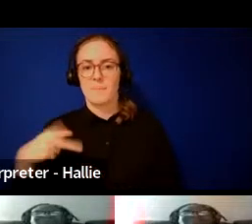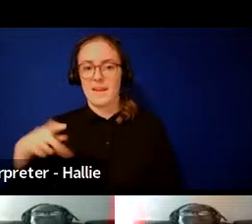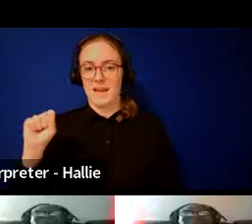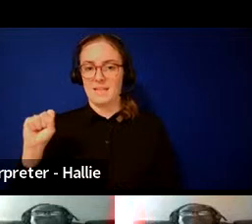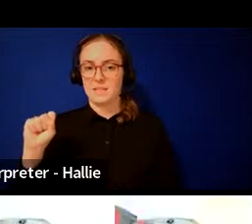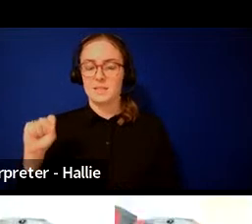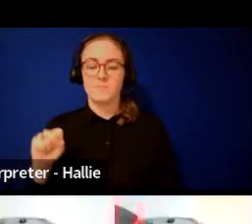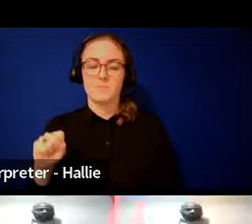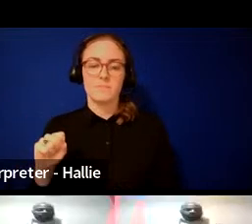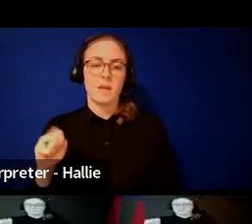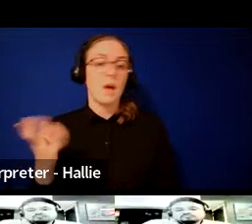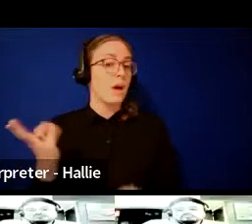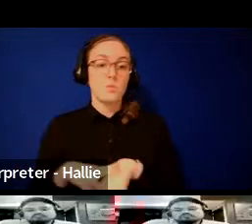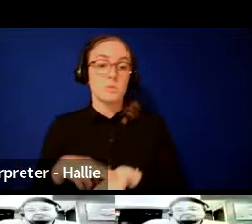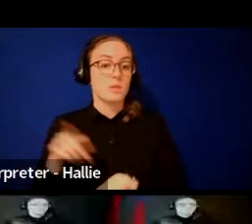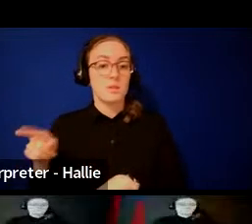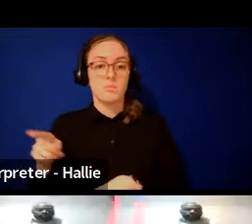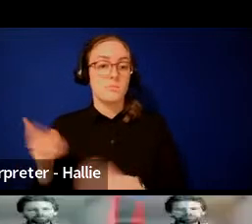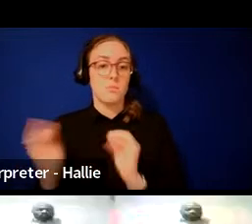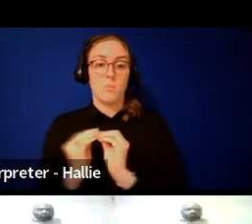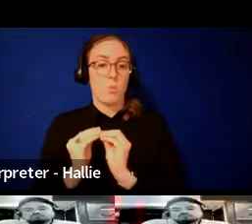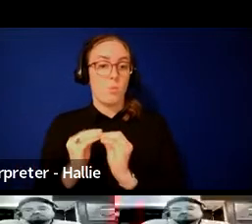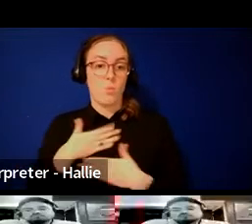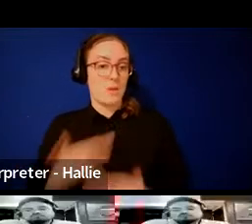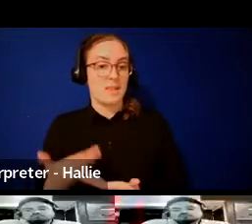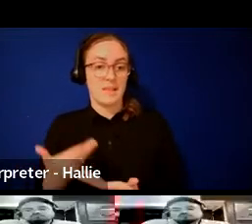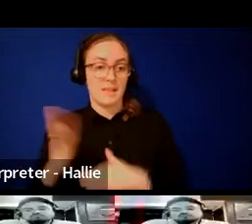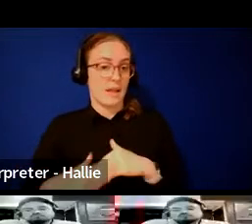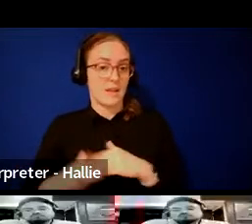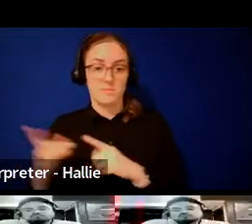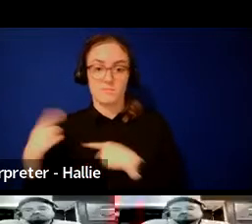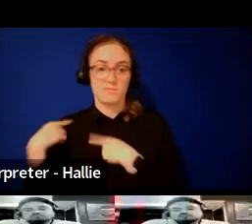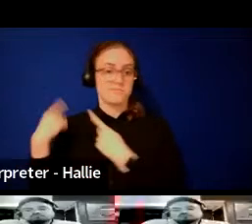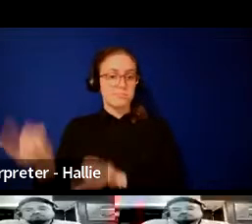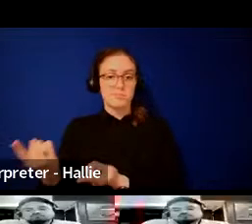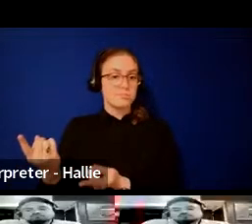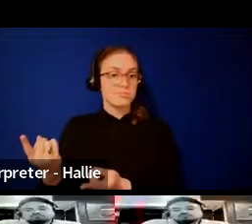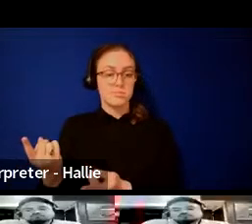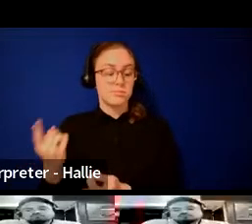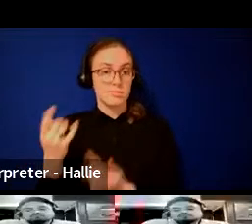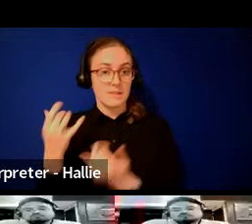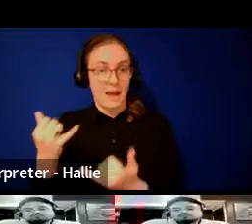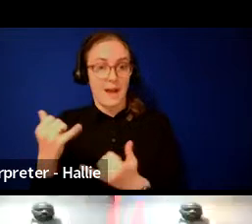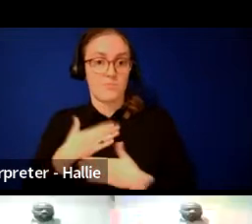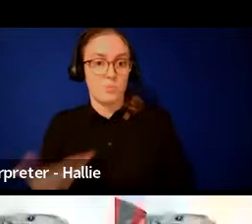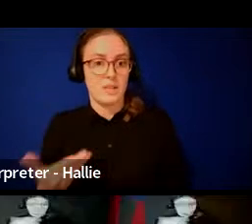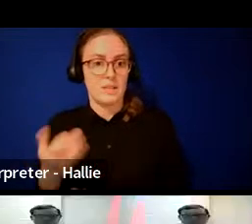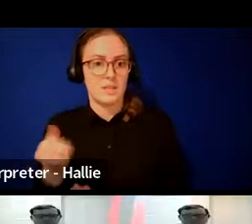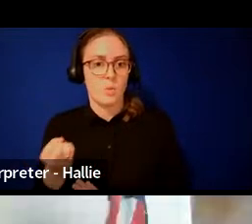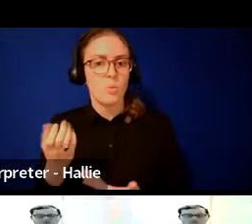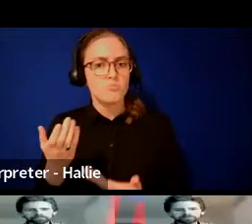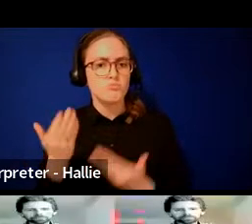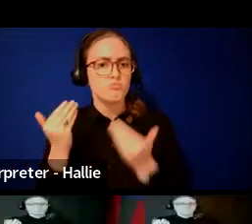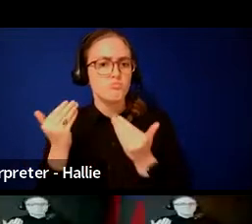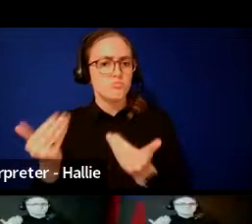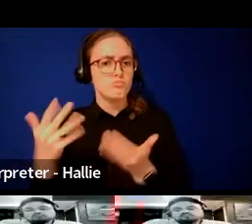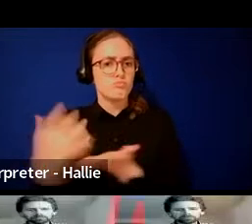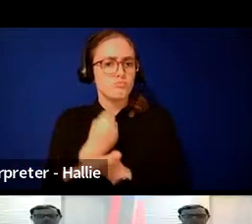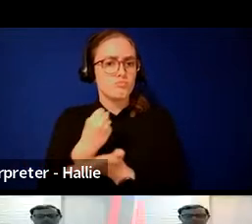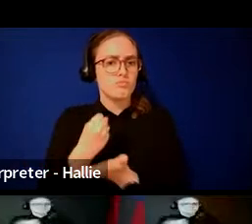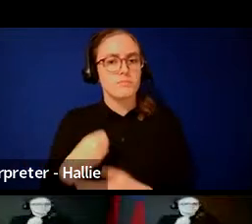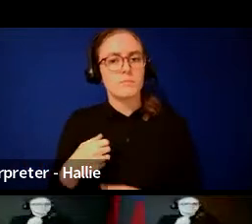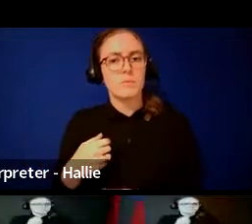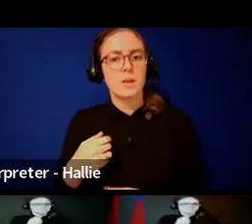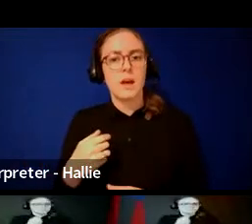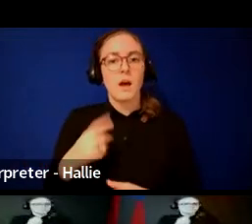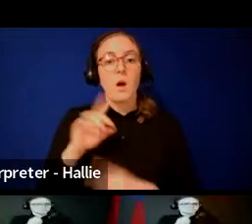NPS. And again, they've been more willing now than ever before to enter into those types of agreements. So I would encourage you to, when I do